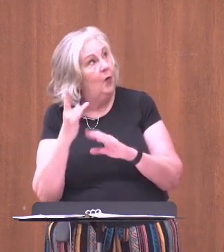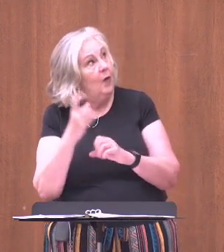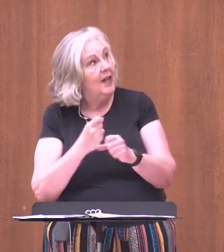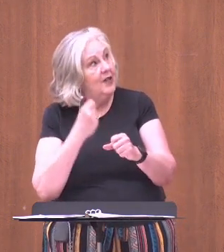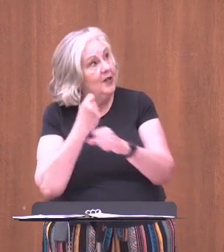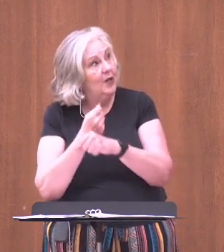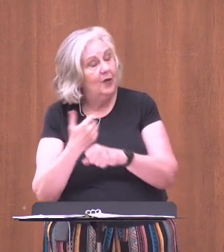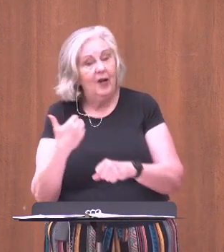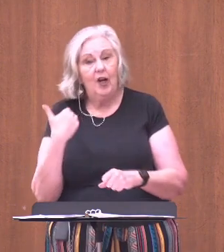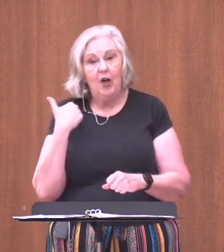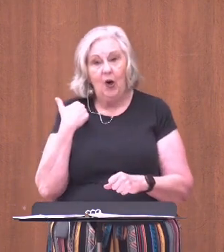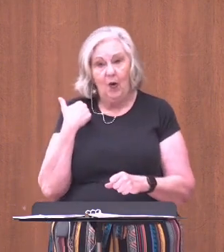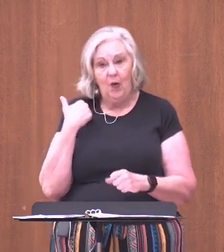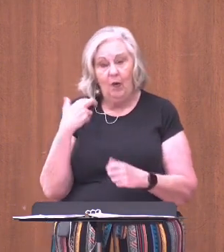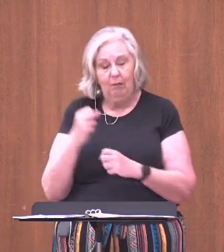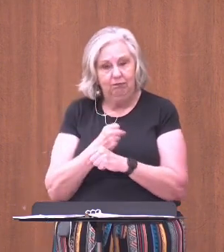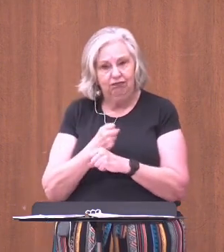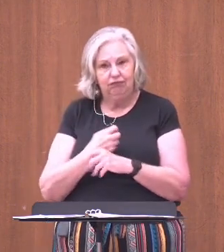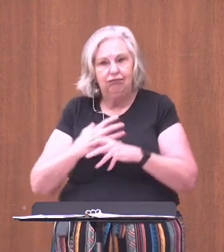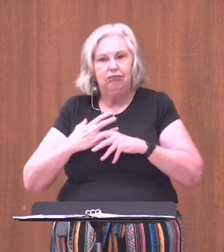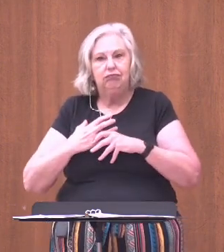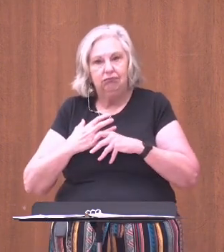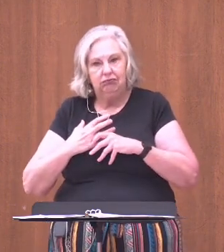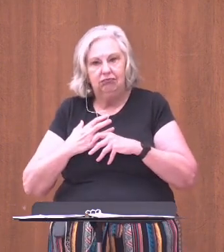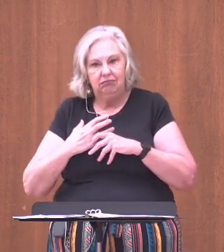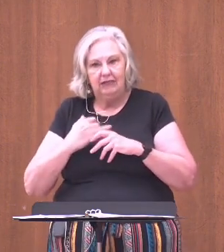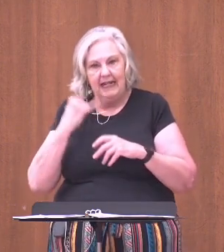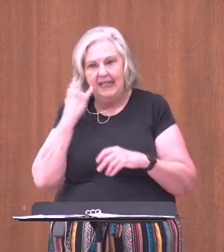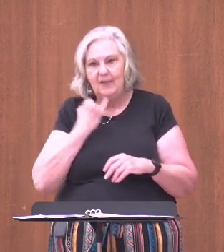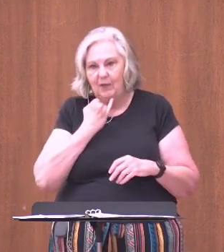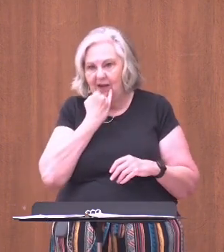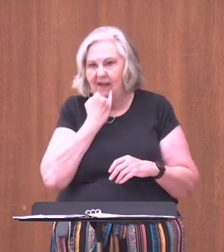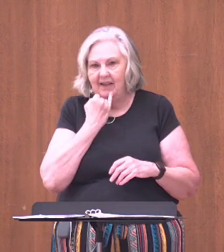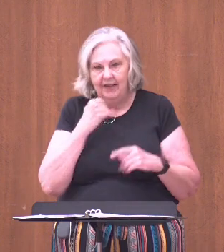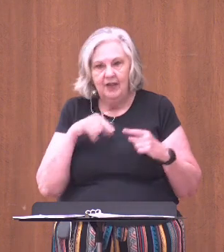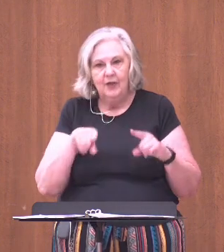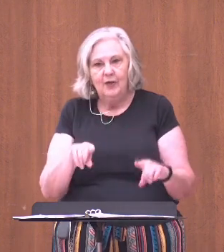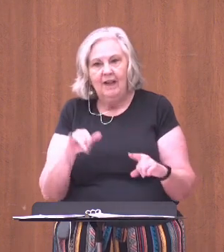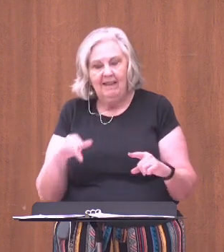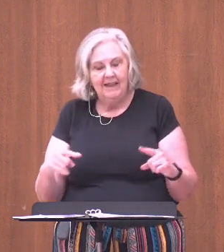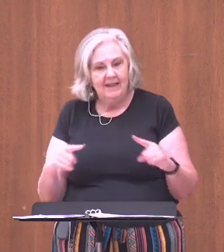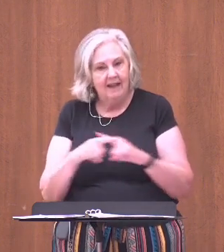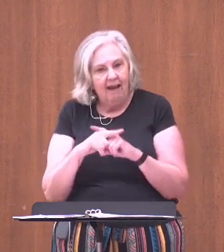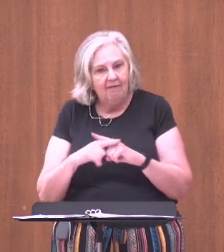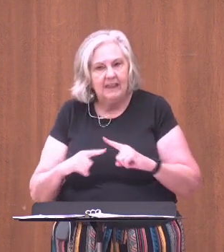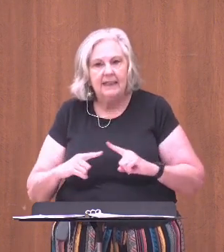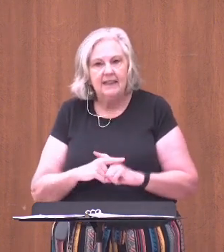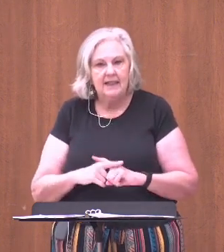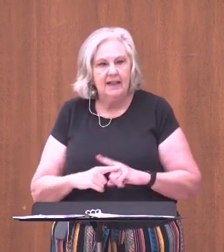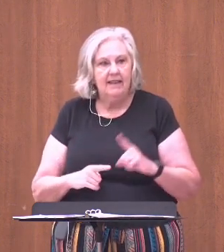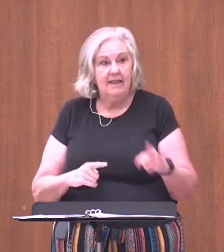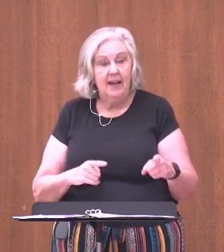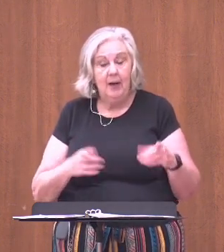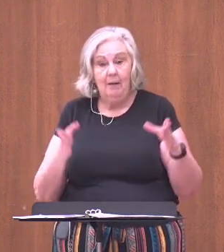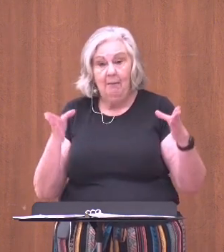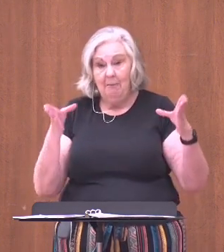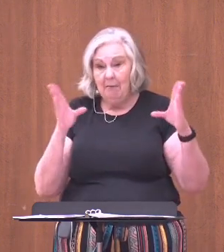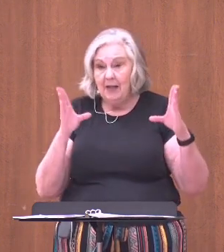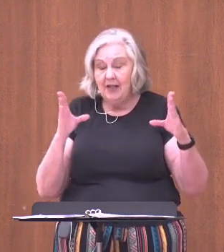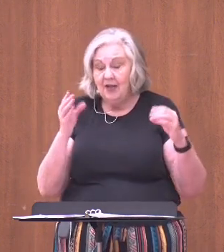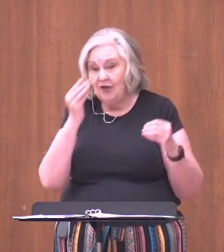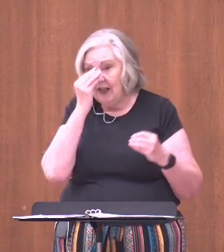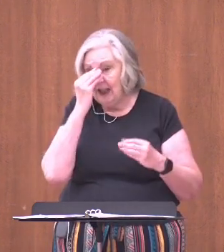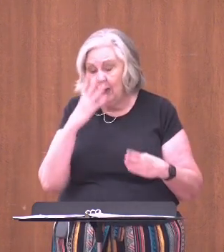world changed. The world changed especially for those in the midst of this conflict. And if you've been paying attention to the